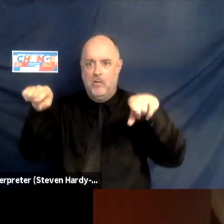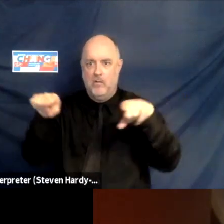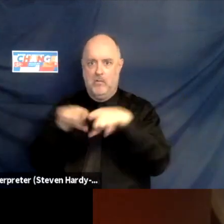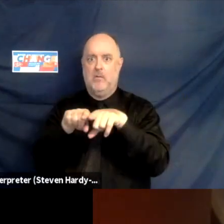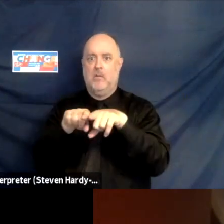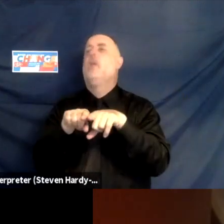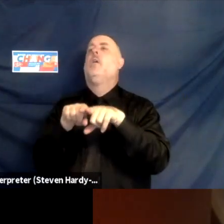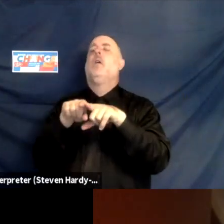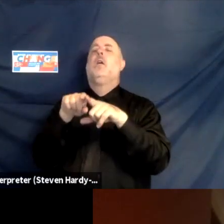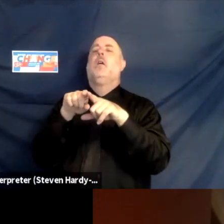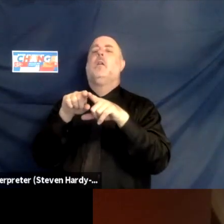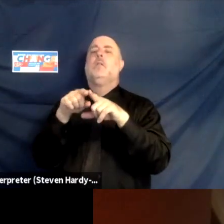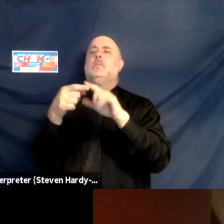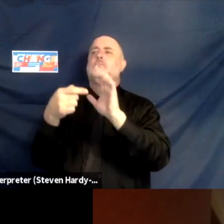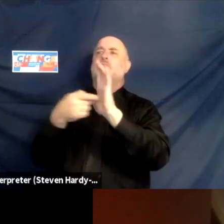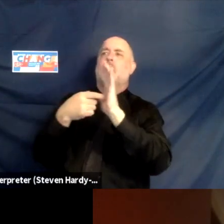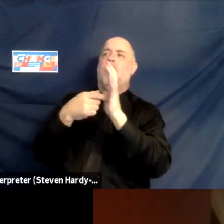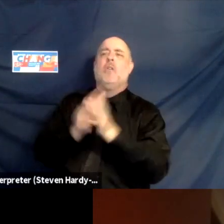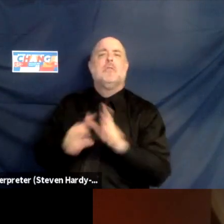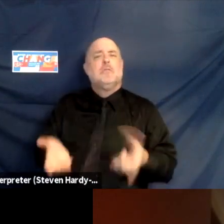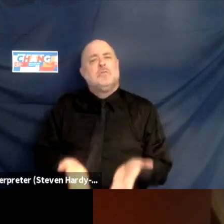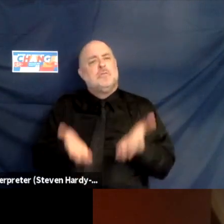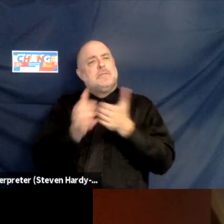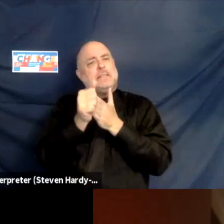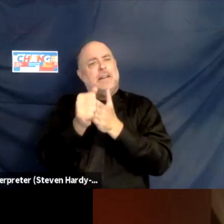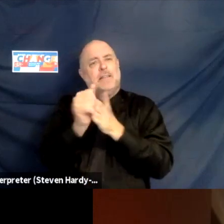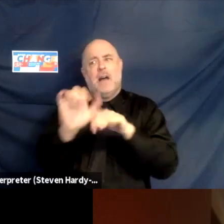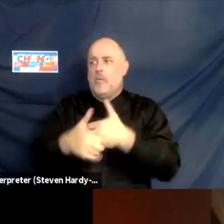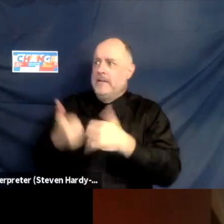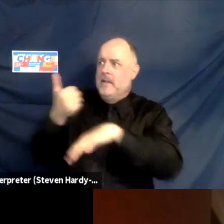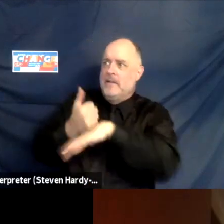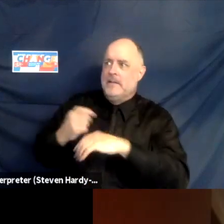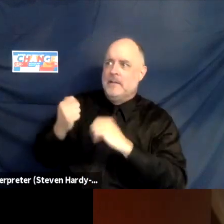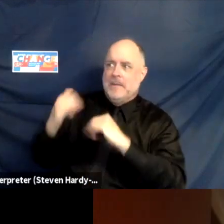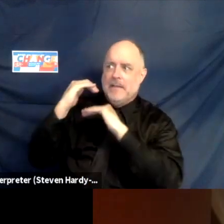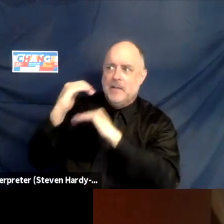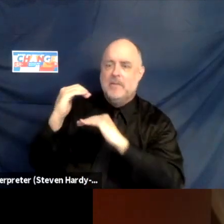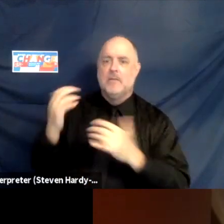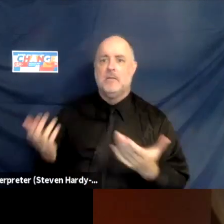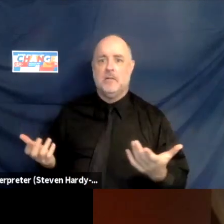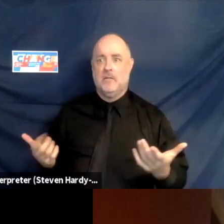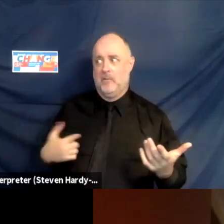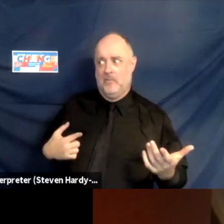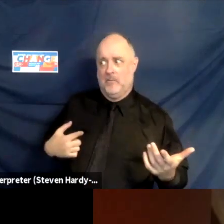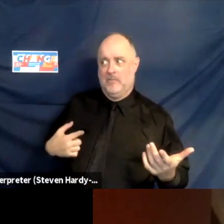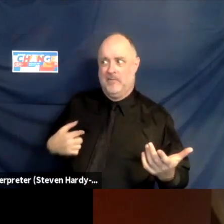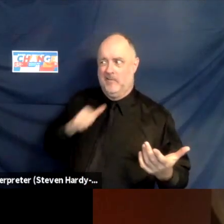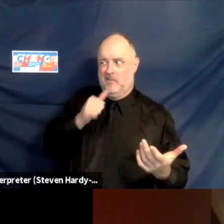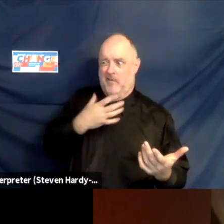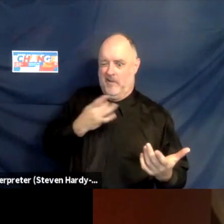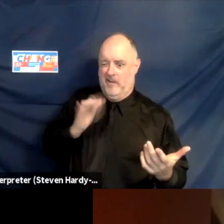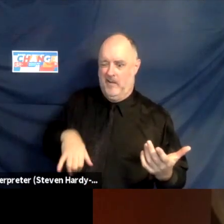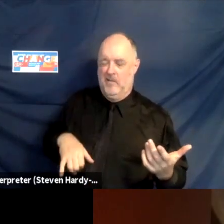But it also includes guidance on how states can set speed limits, and some which we don't love, and